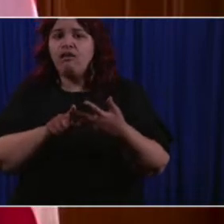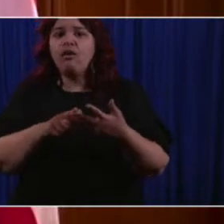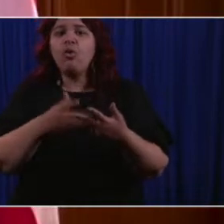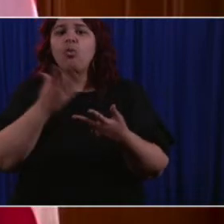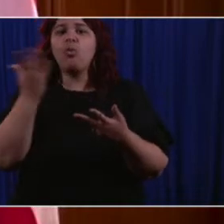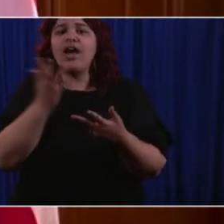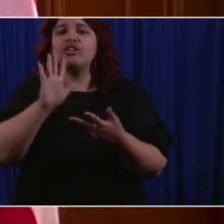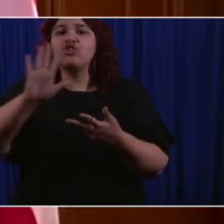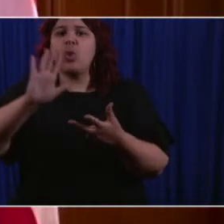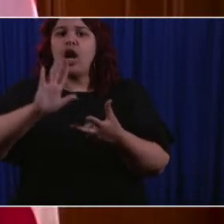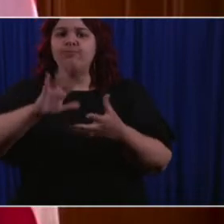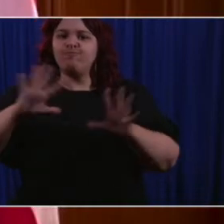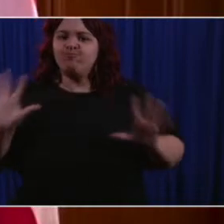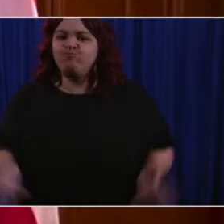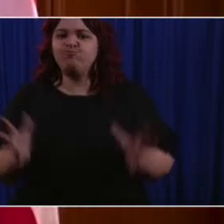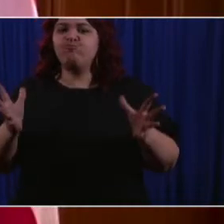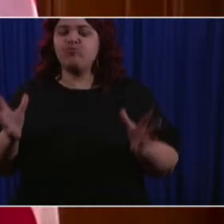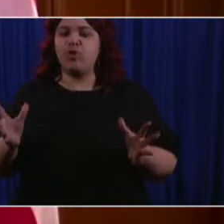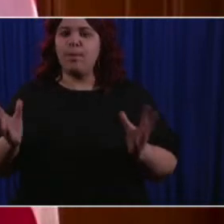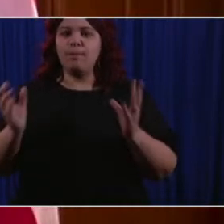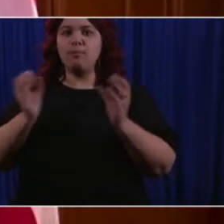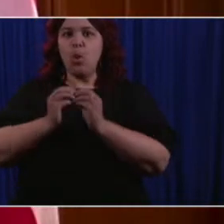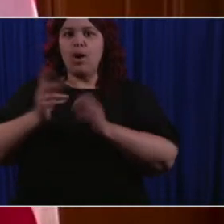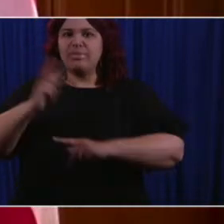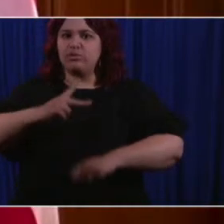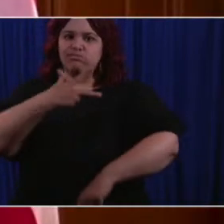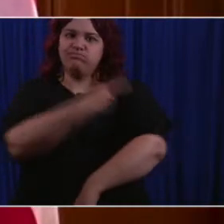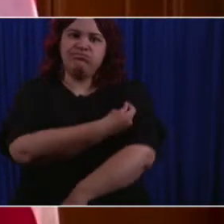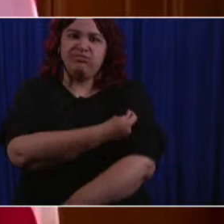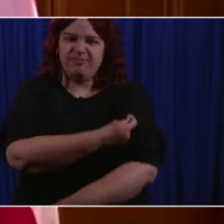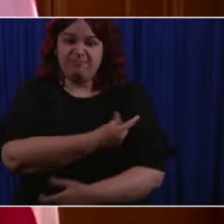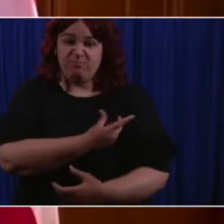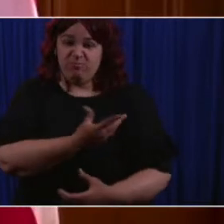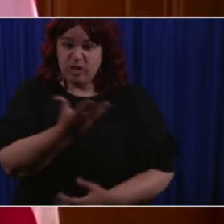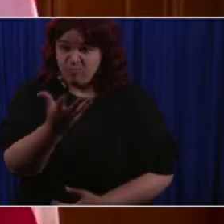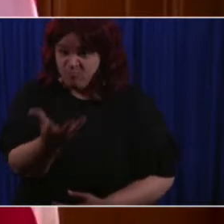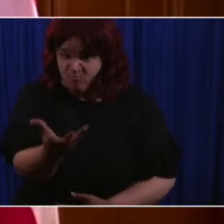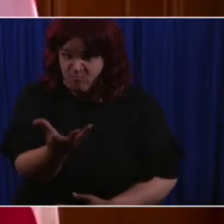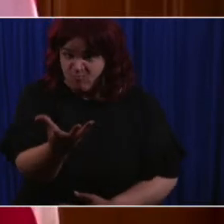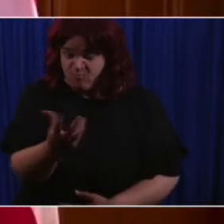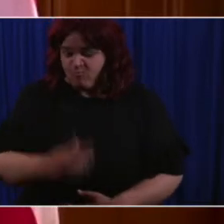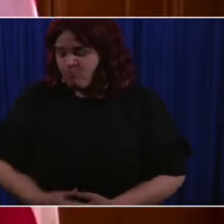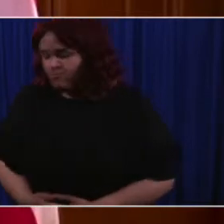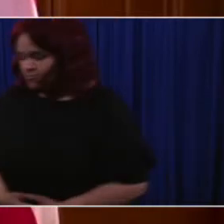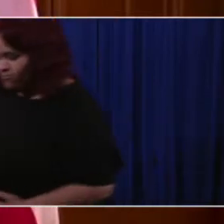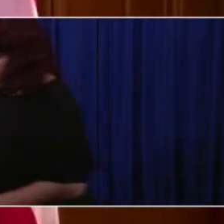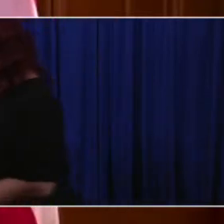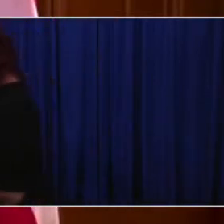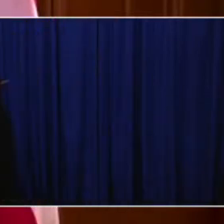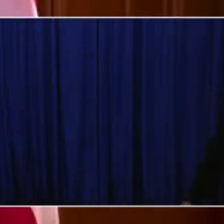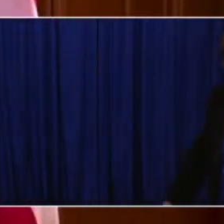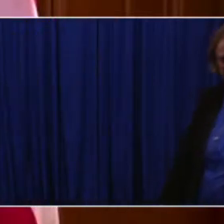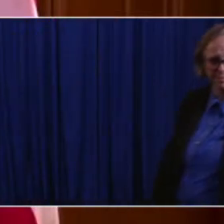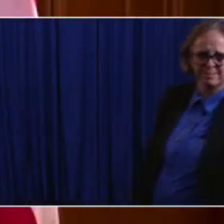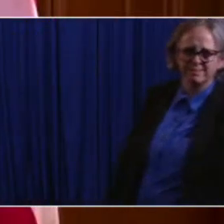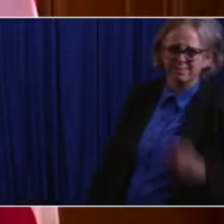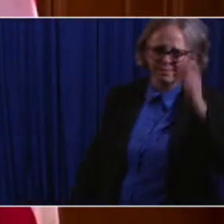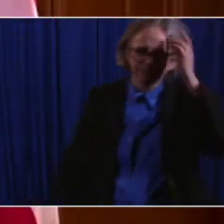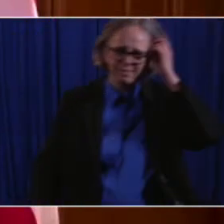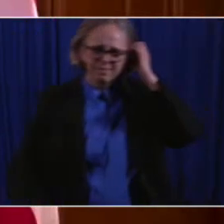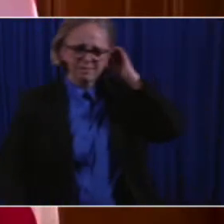right direction? Yeah, I'm going to go in a moment to Dr. Vanderhoff. He can give you the medical side of this,